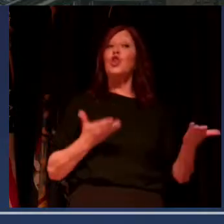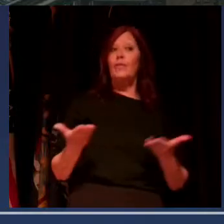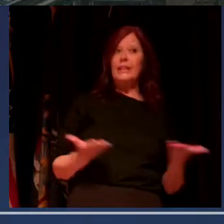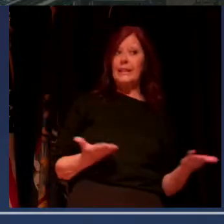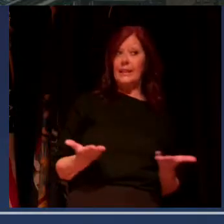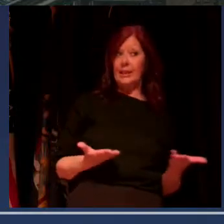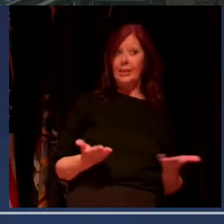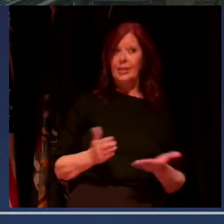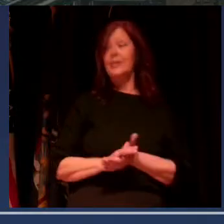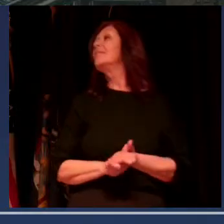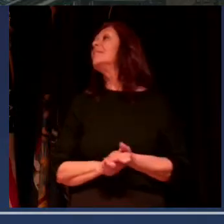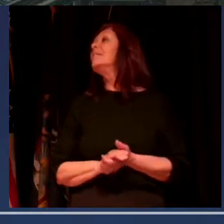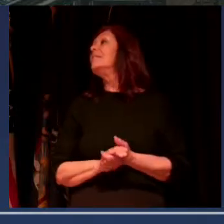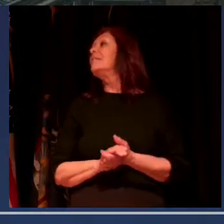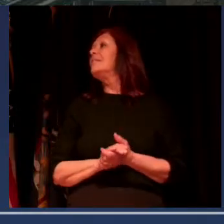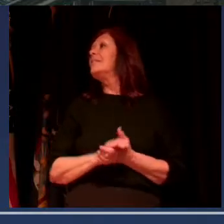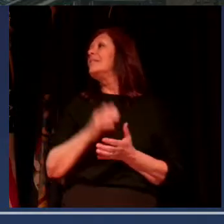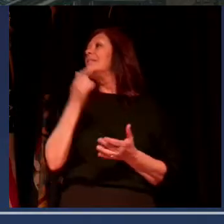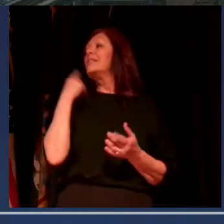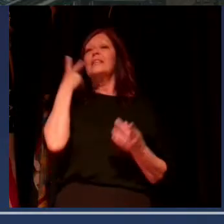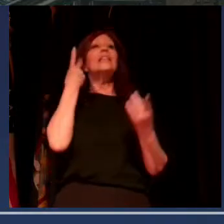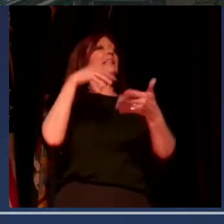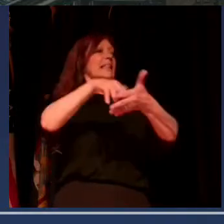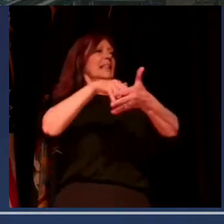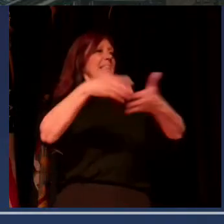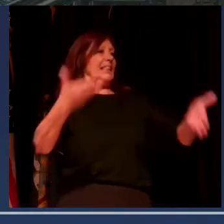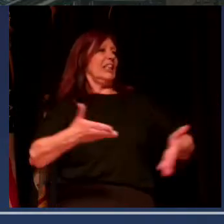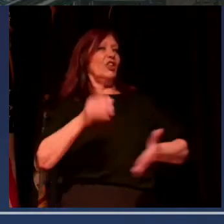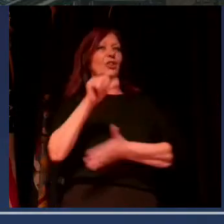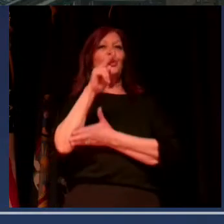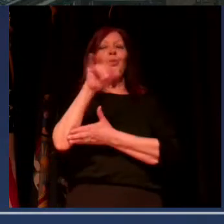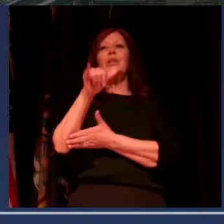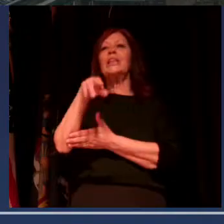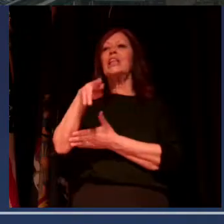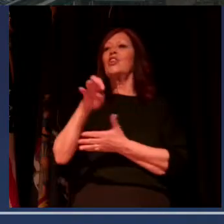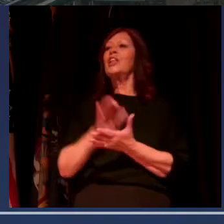community and wish you well during your studies here at SUNY Erie.